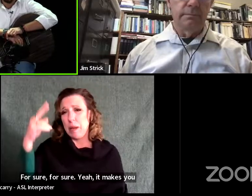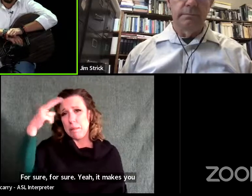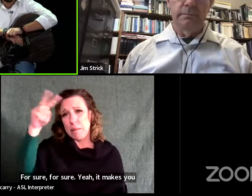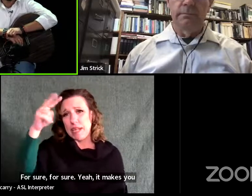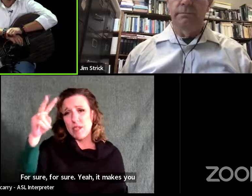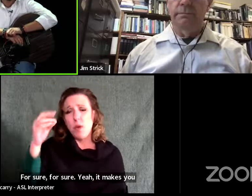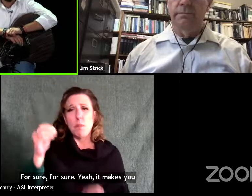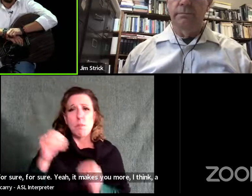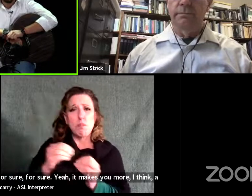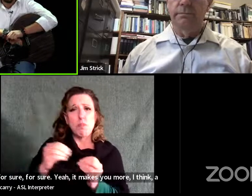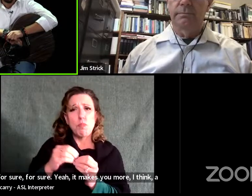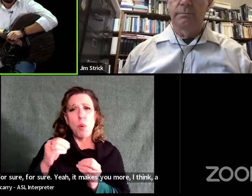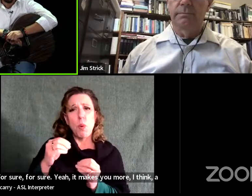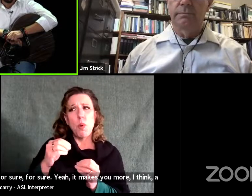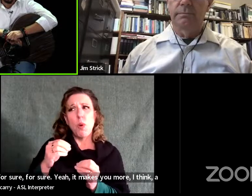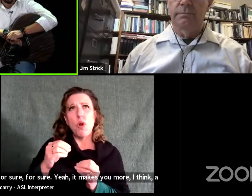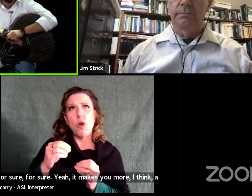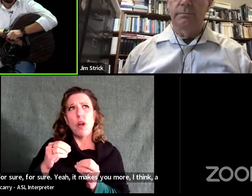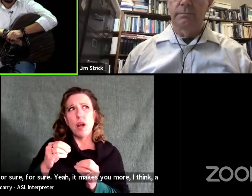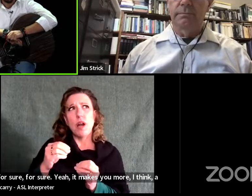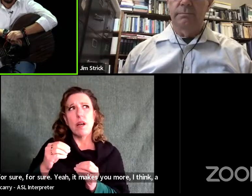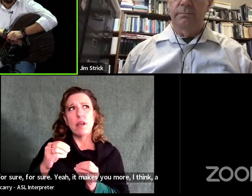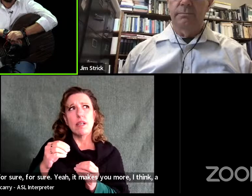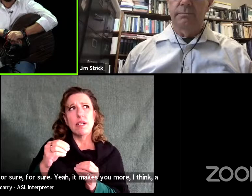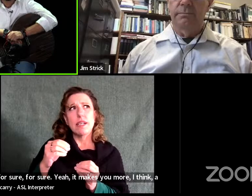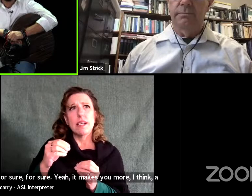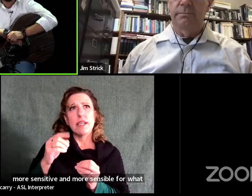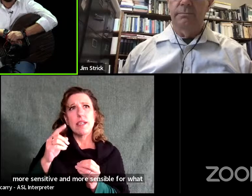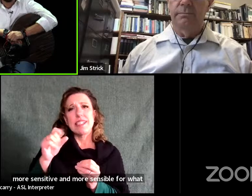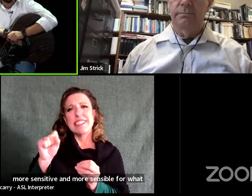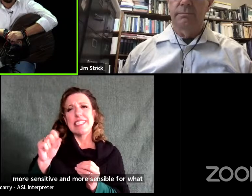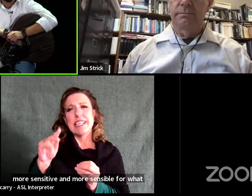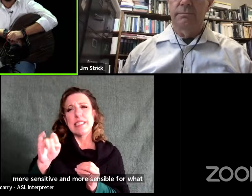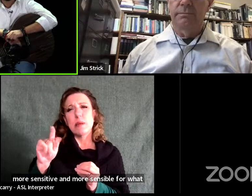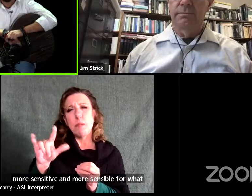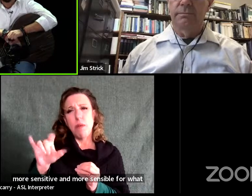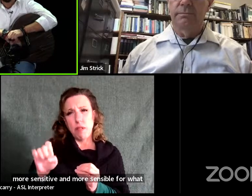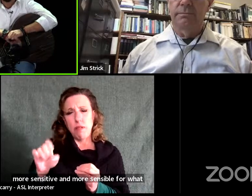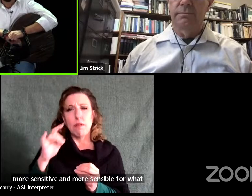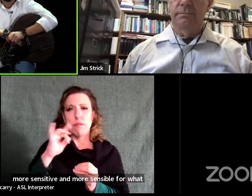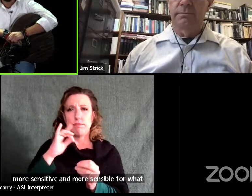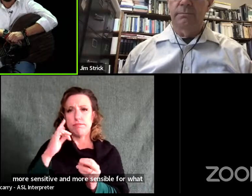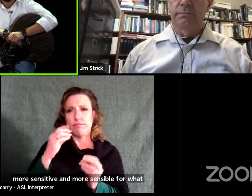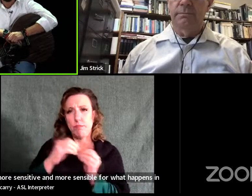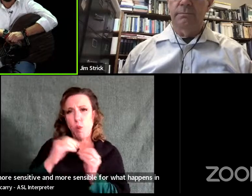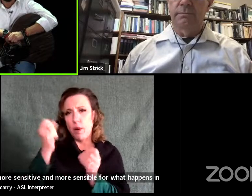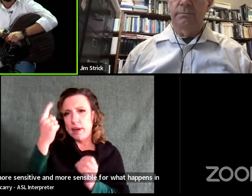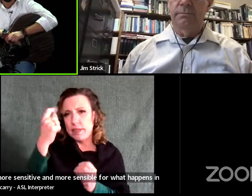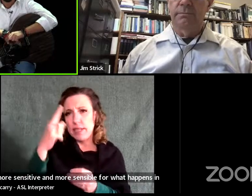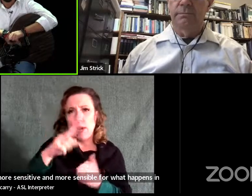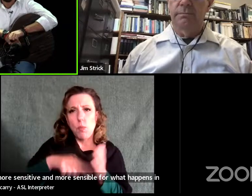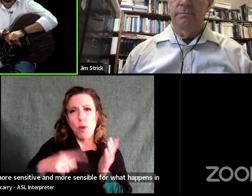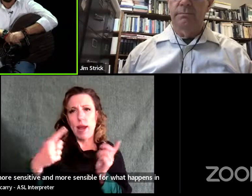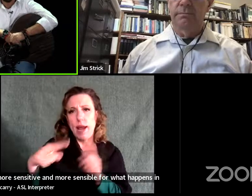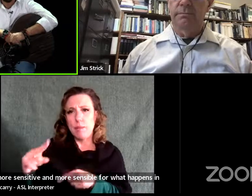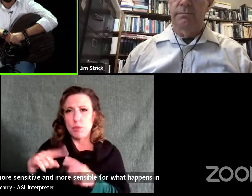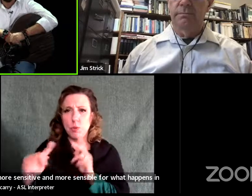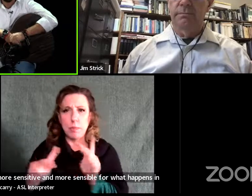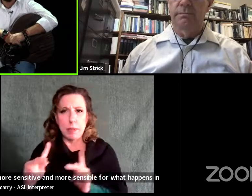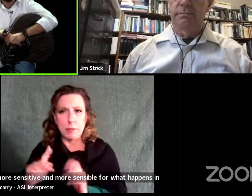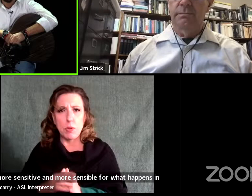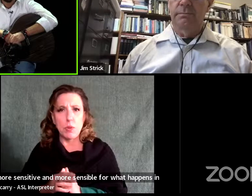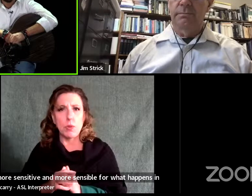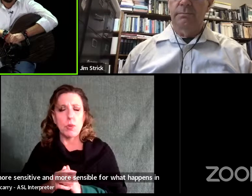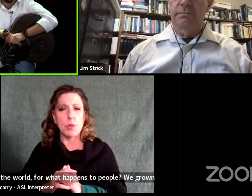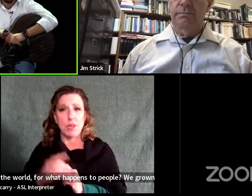and more sensible for what happens in the world, for what happens to people. We